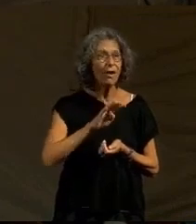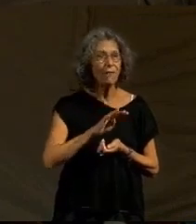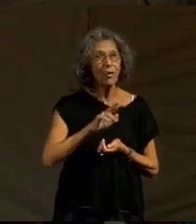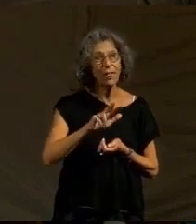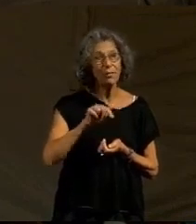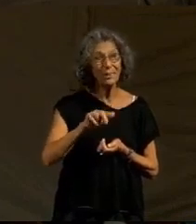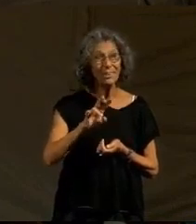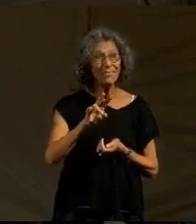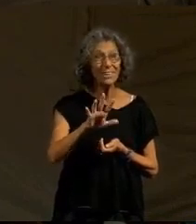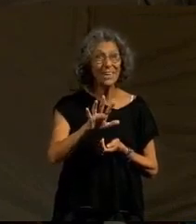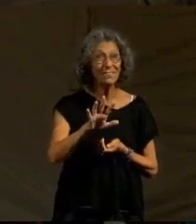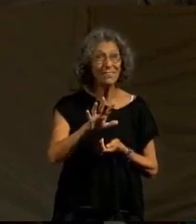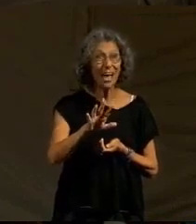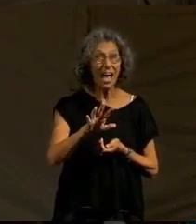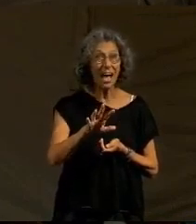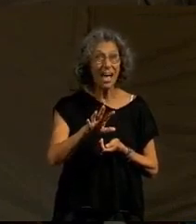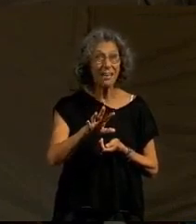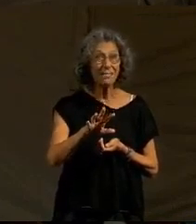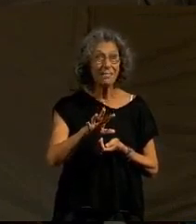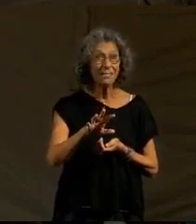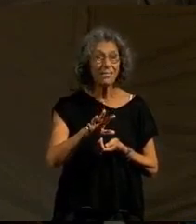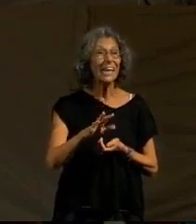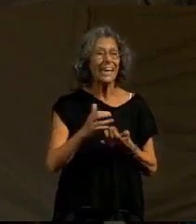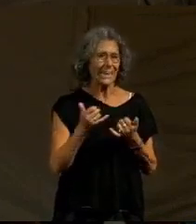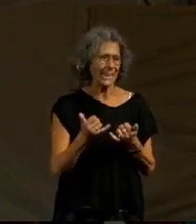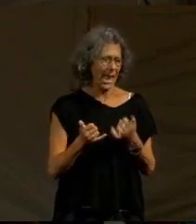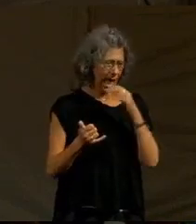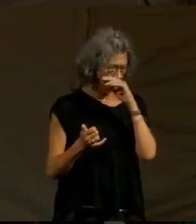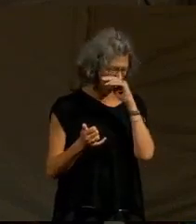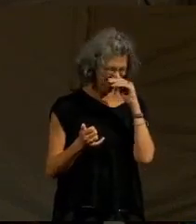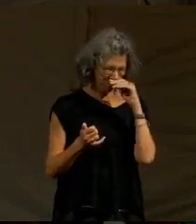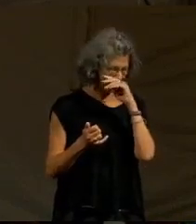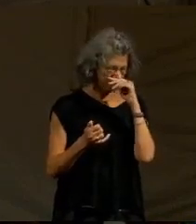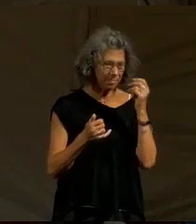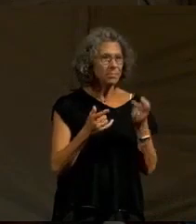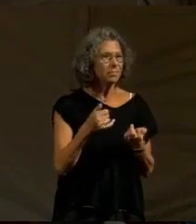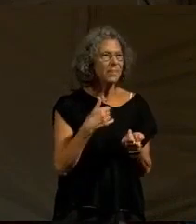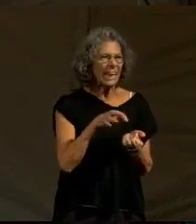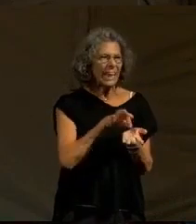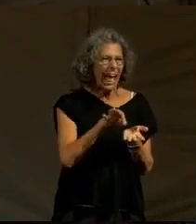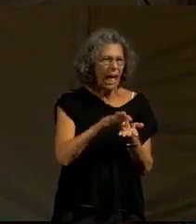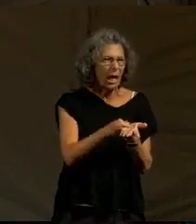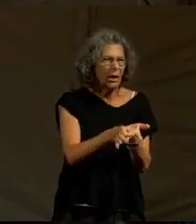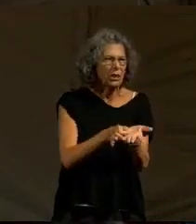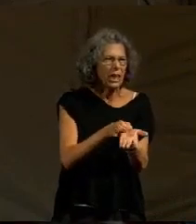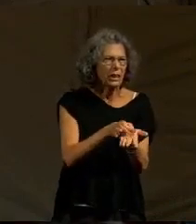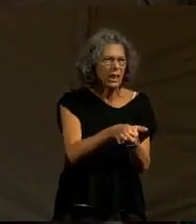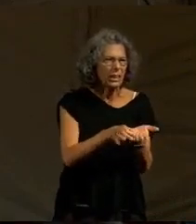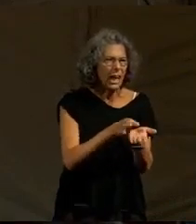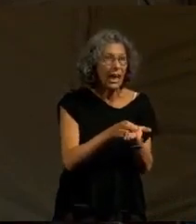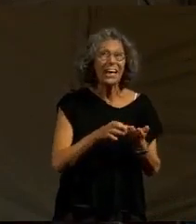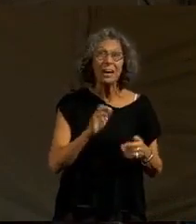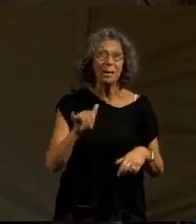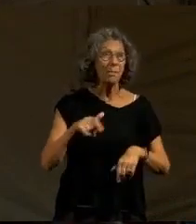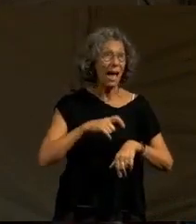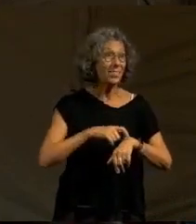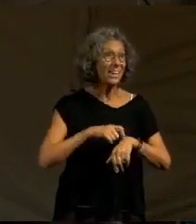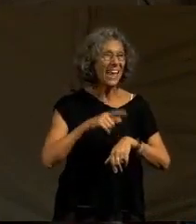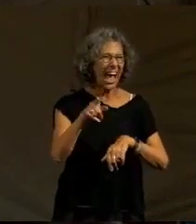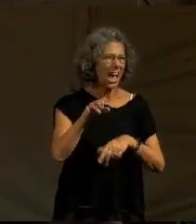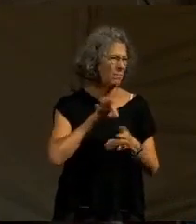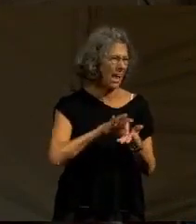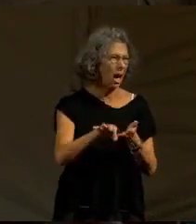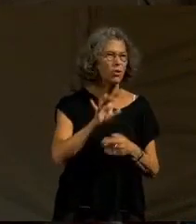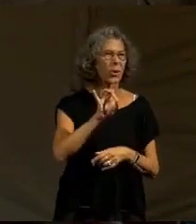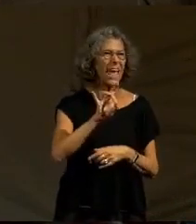Oh, Lord, you done made me a news count. 20, 10, 30. And by the time she got to 82, he couldn't take it. He said, lady,